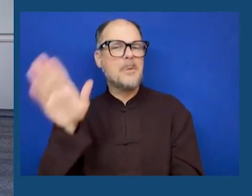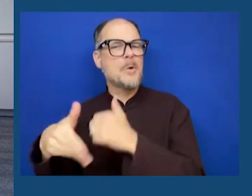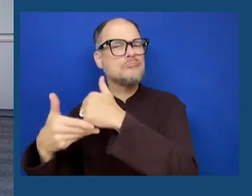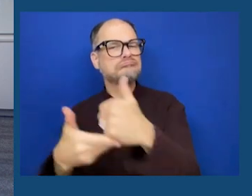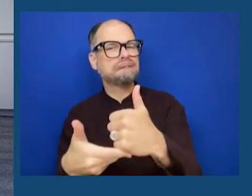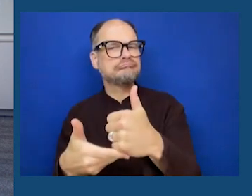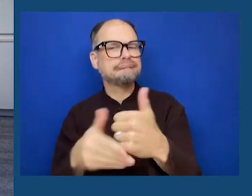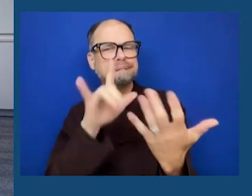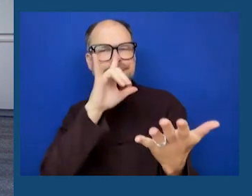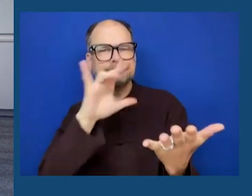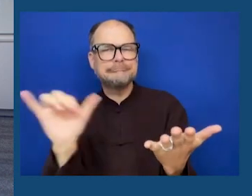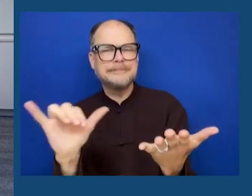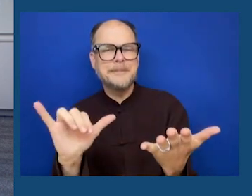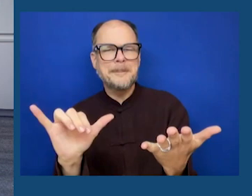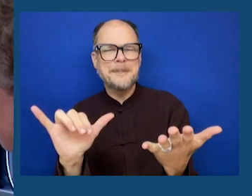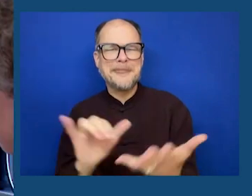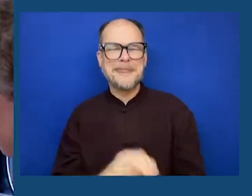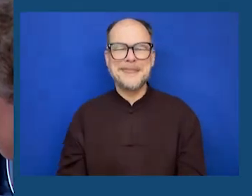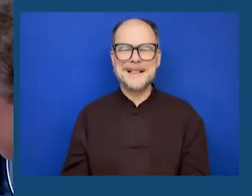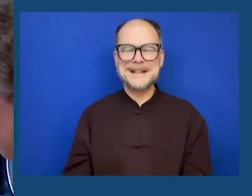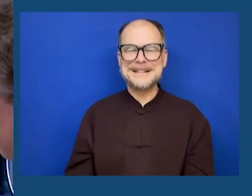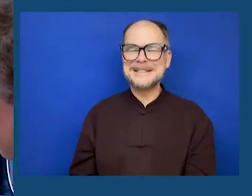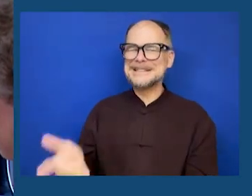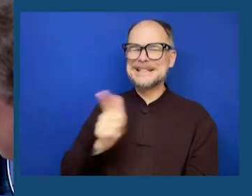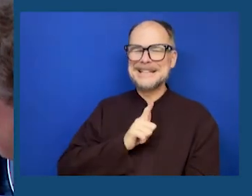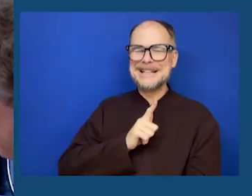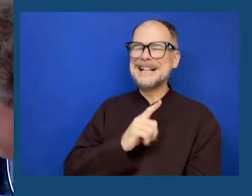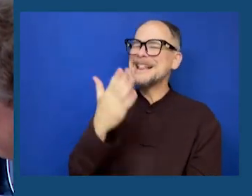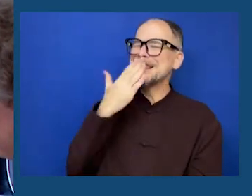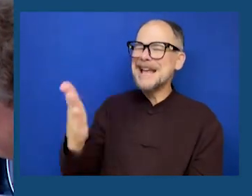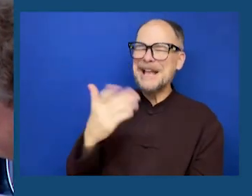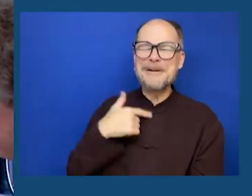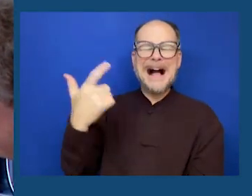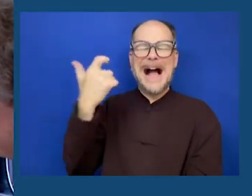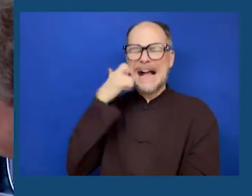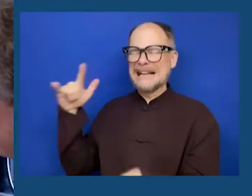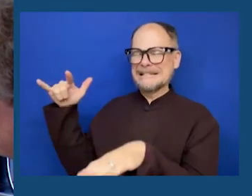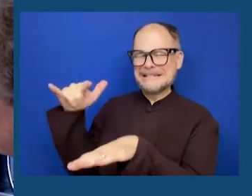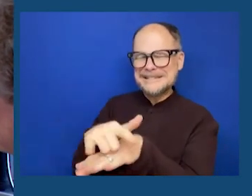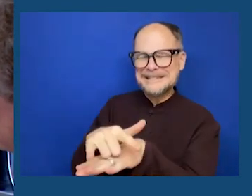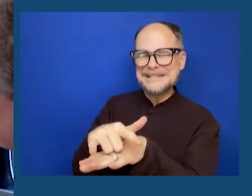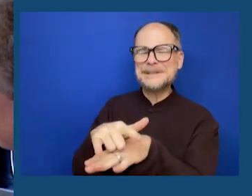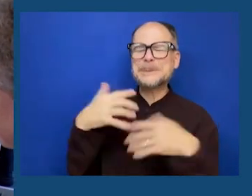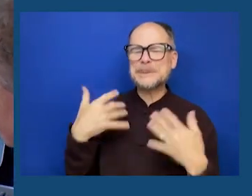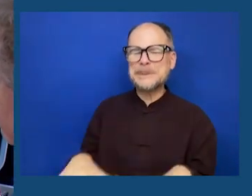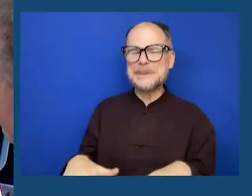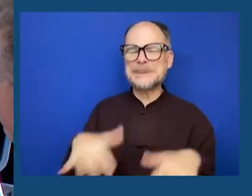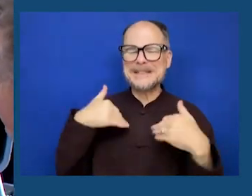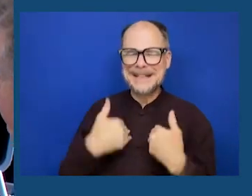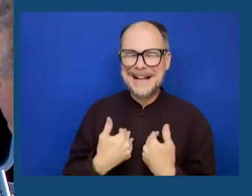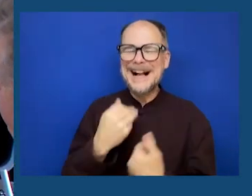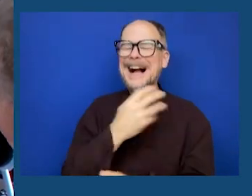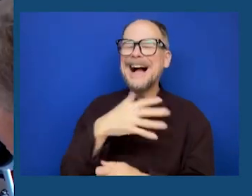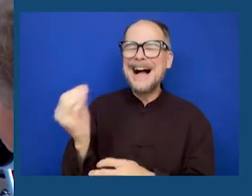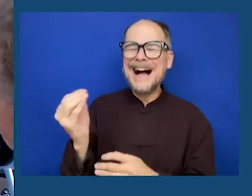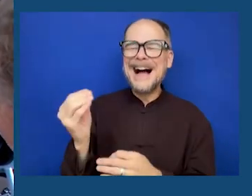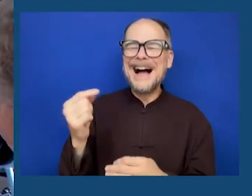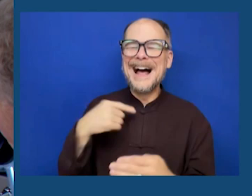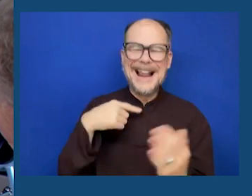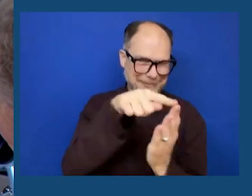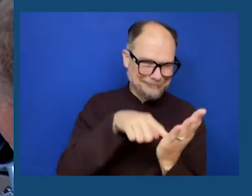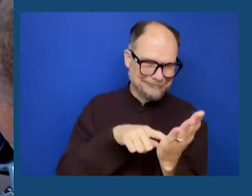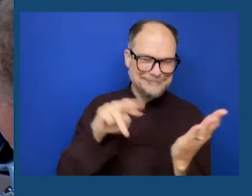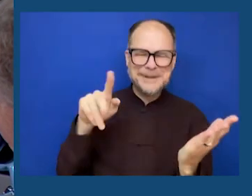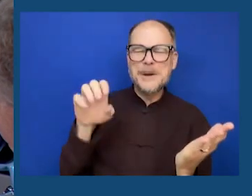Sounds good. I also have notes. So I just got off of a red eye, so I apologize. But basically, at Celeste, we're really thinking about how we